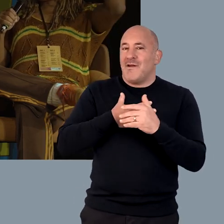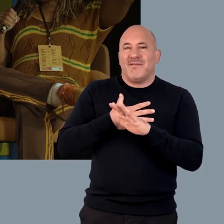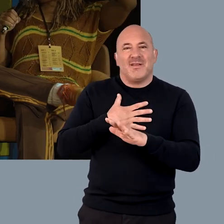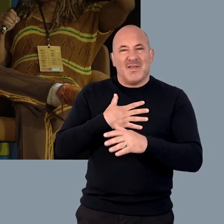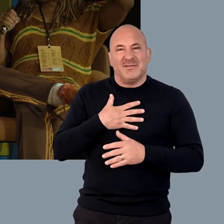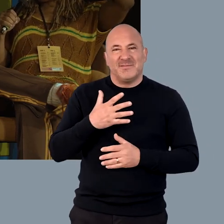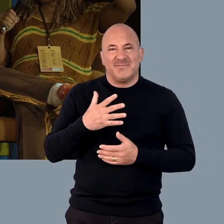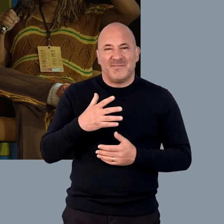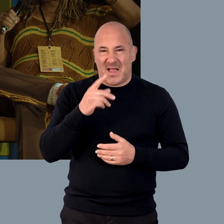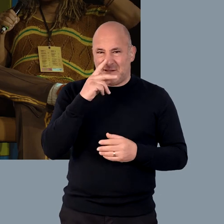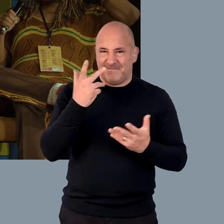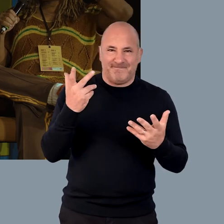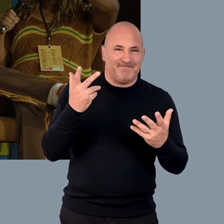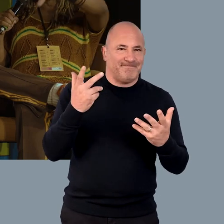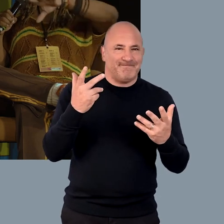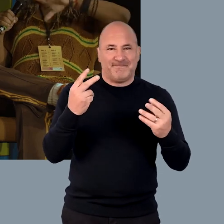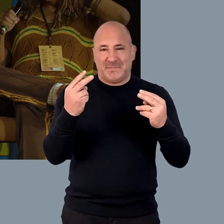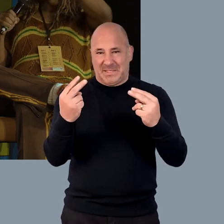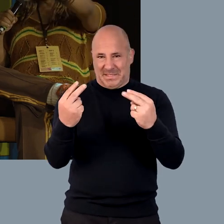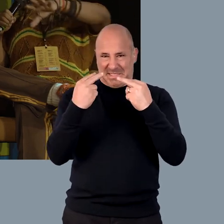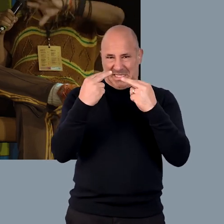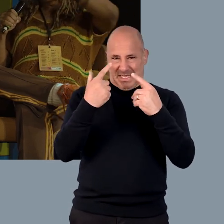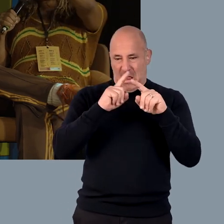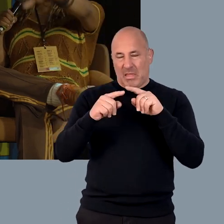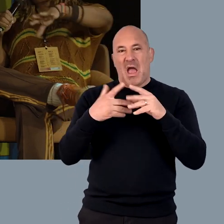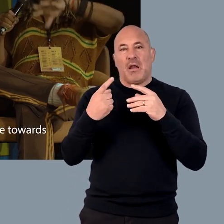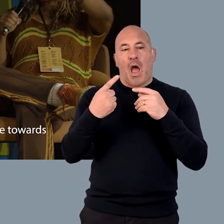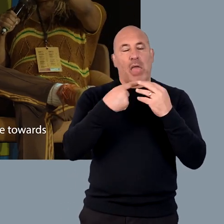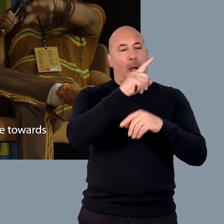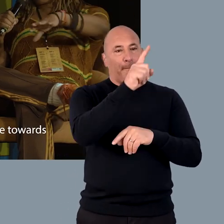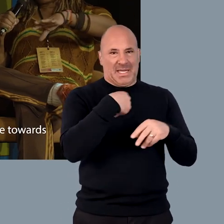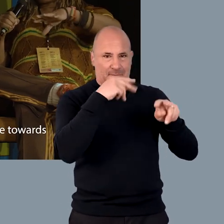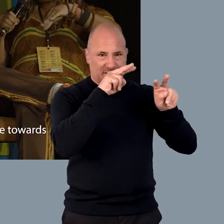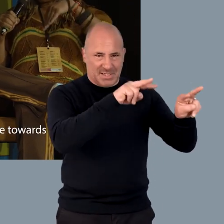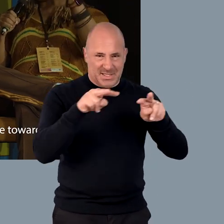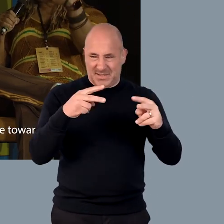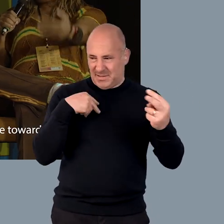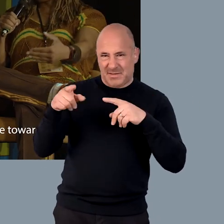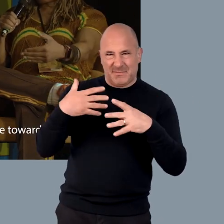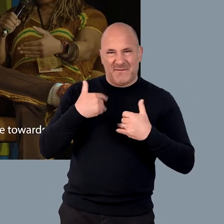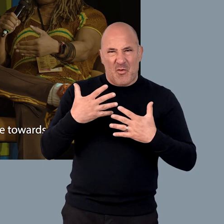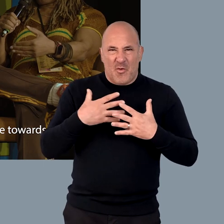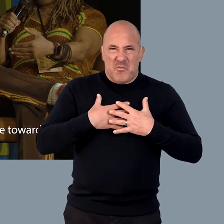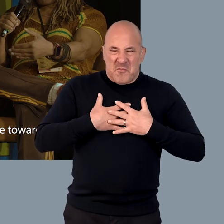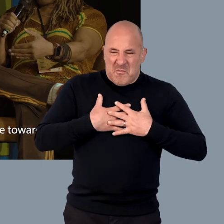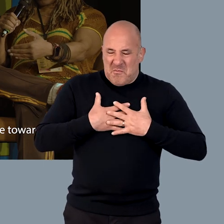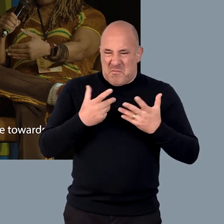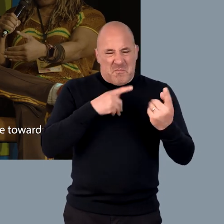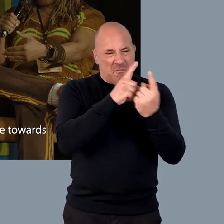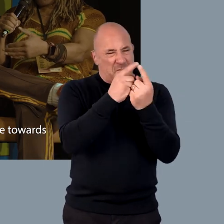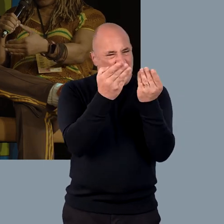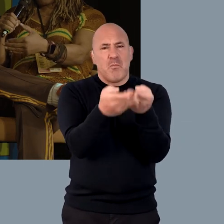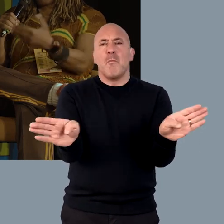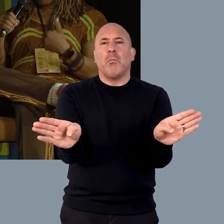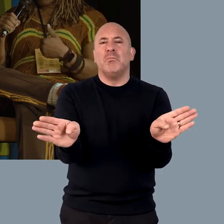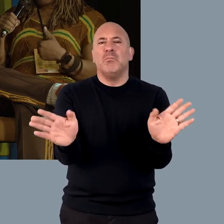it that being Seen as other and othered by people made me compassionate towards all kinds